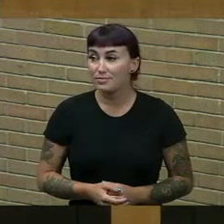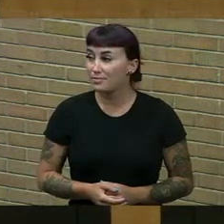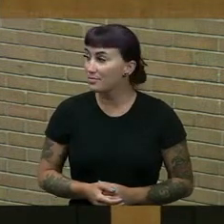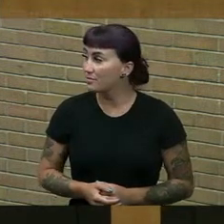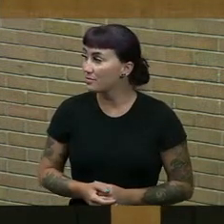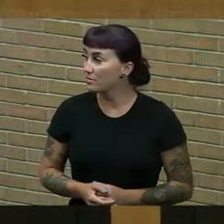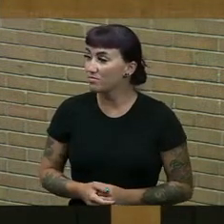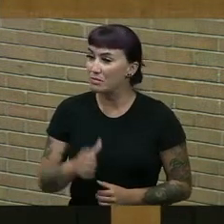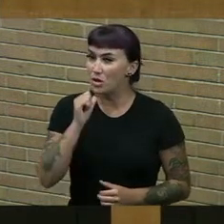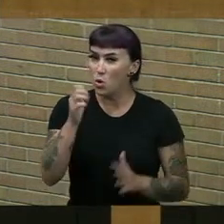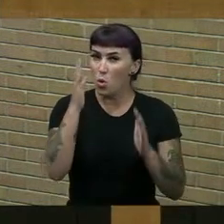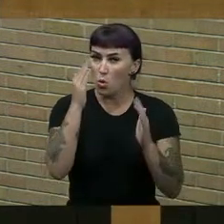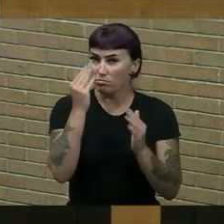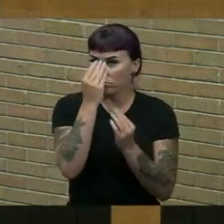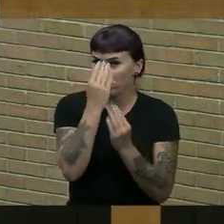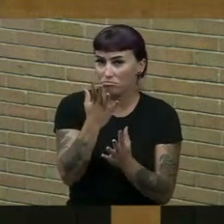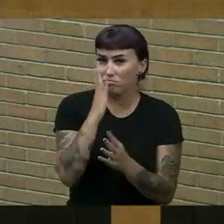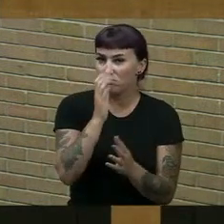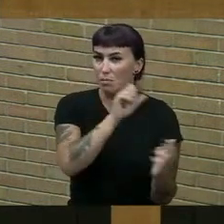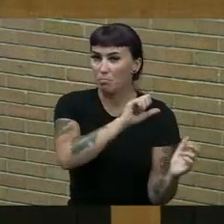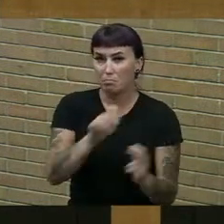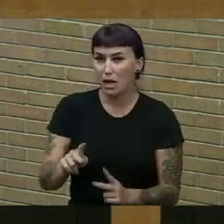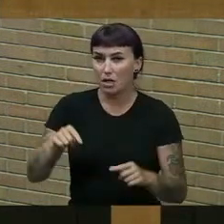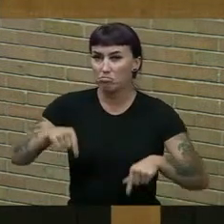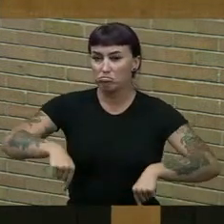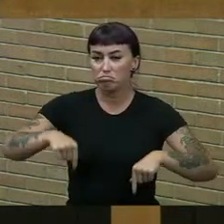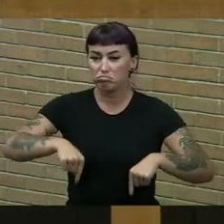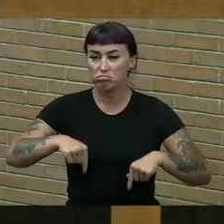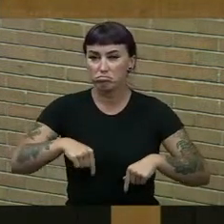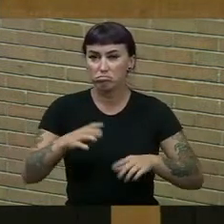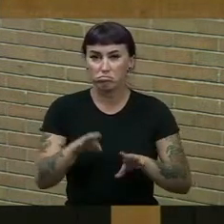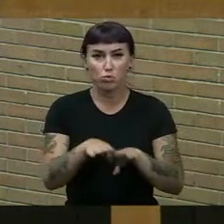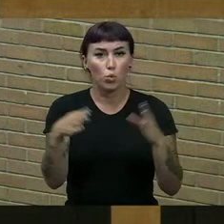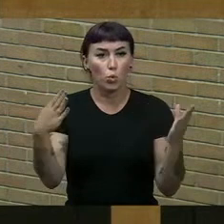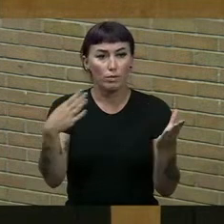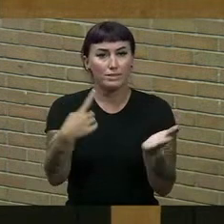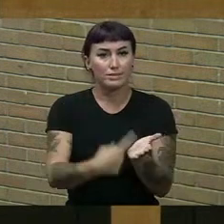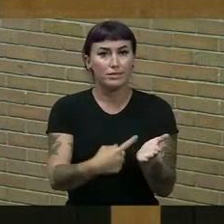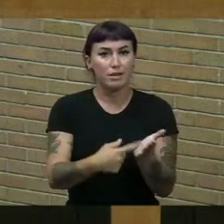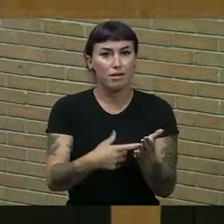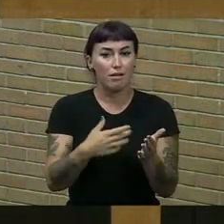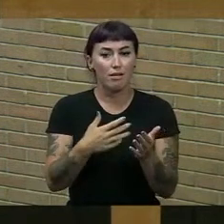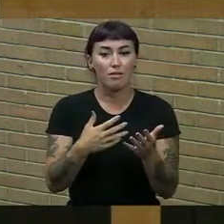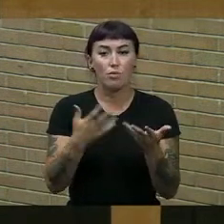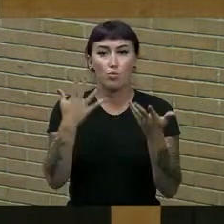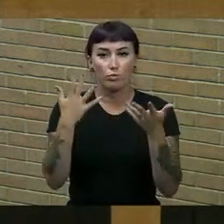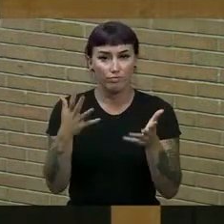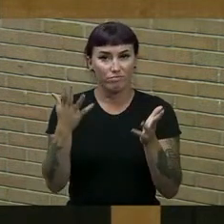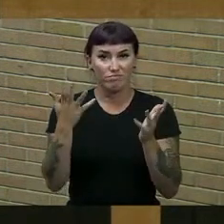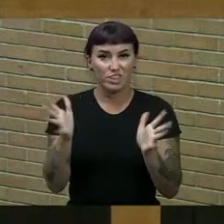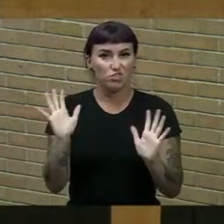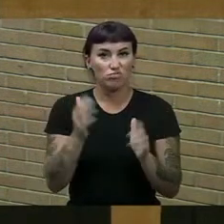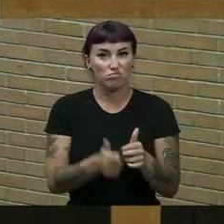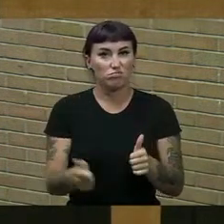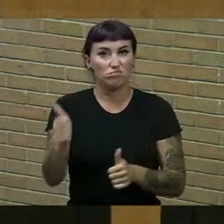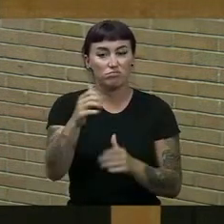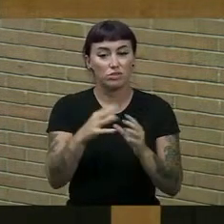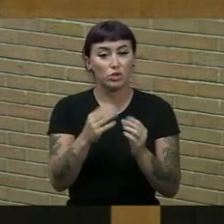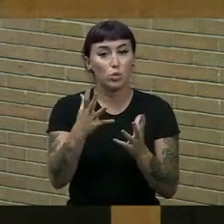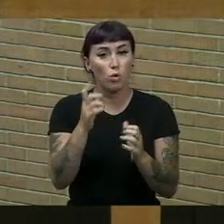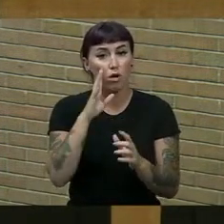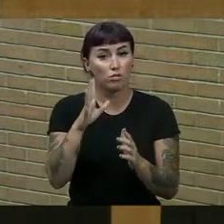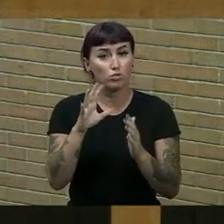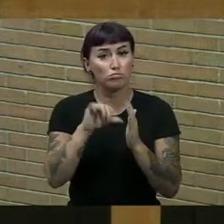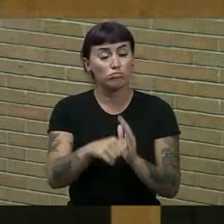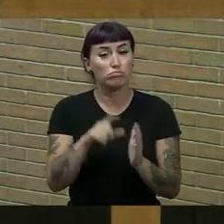I don't expect, by the way, that we will come back into open session after the executive session. So I want to make a point